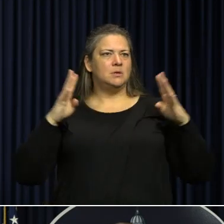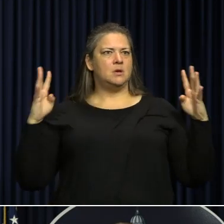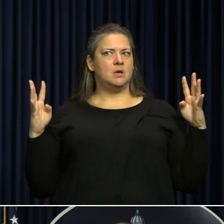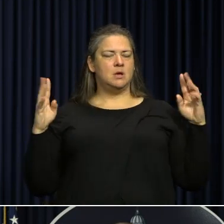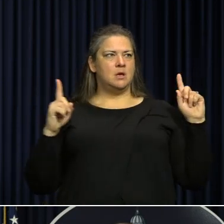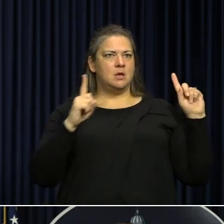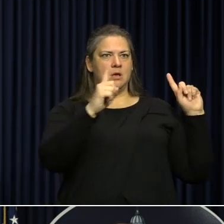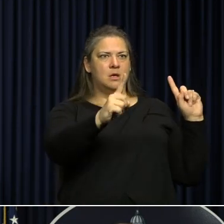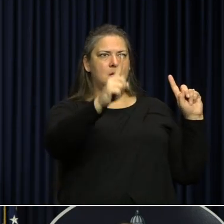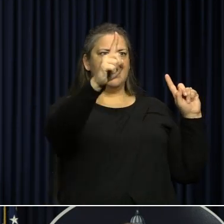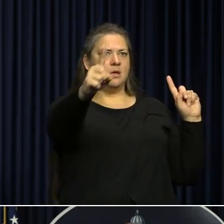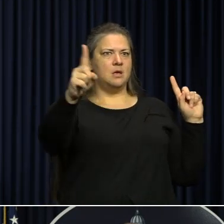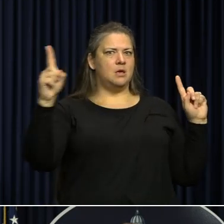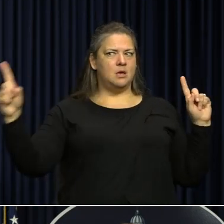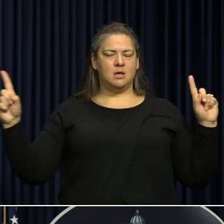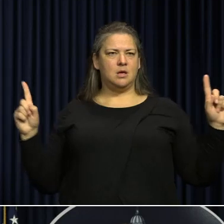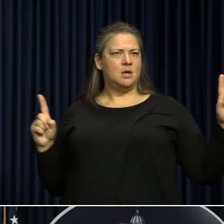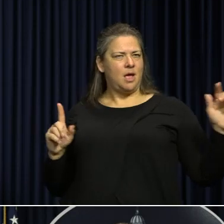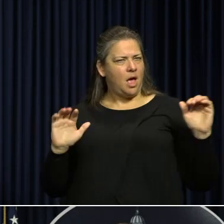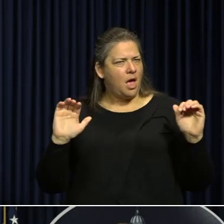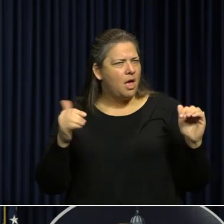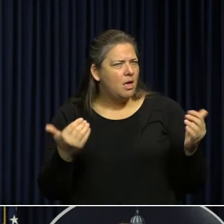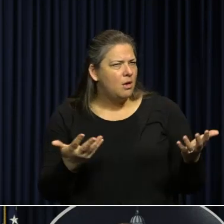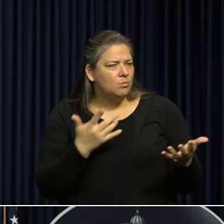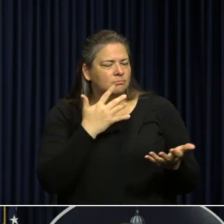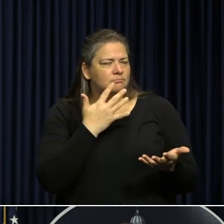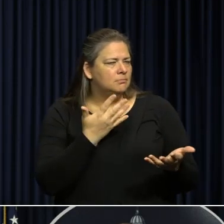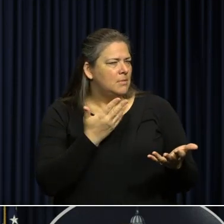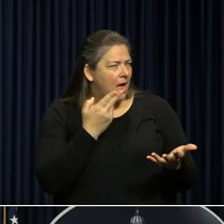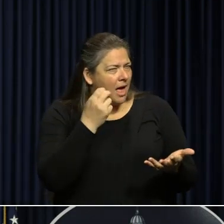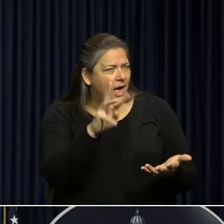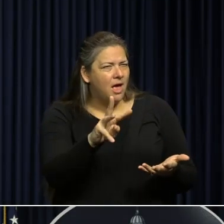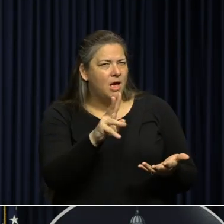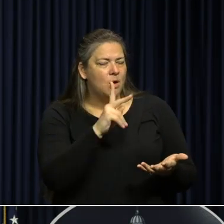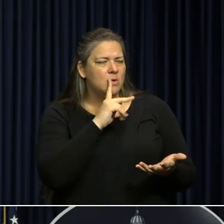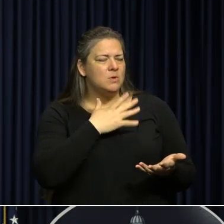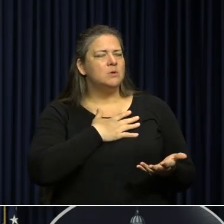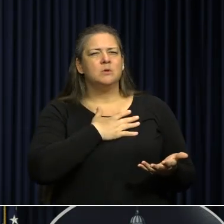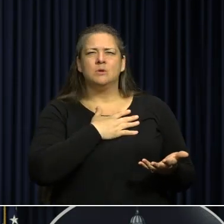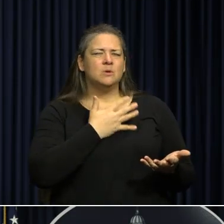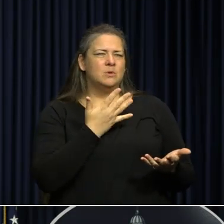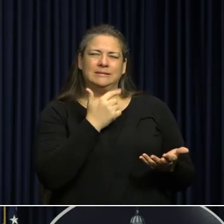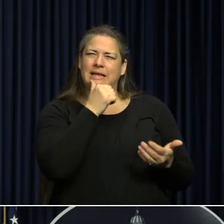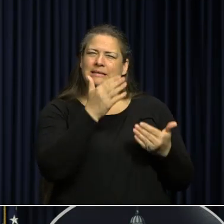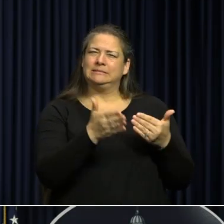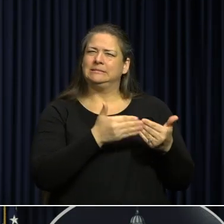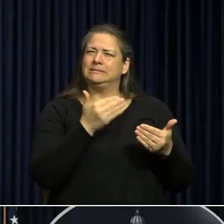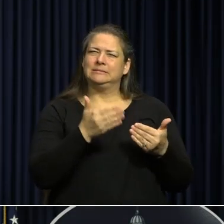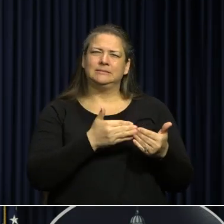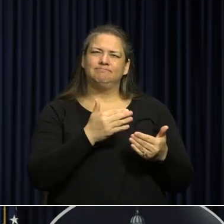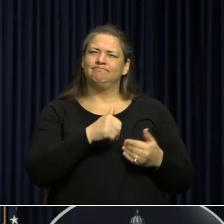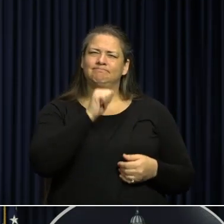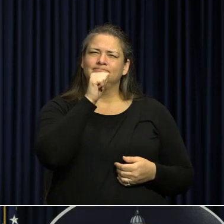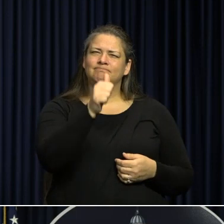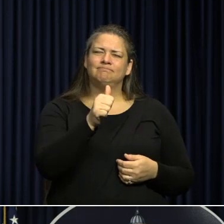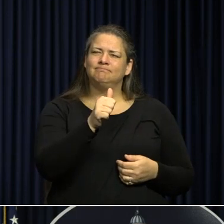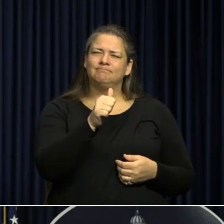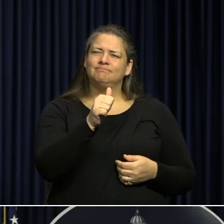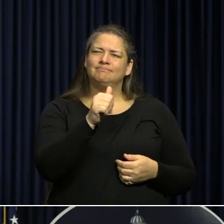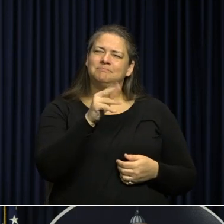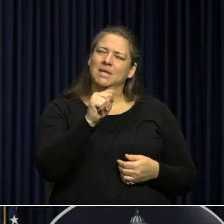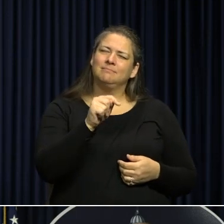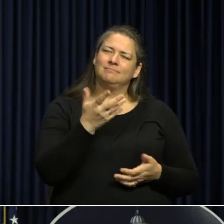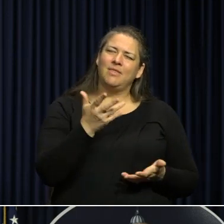from each other, and how do you do that? I mean, it's not easy, but this